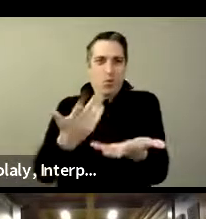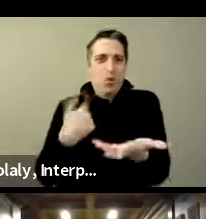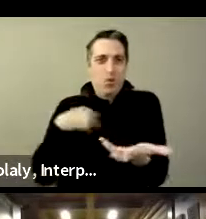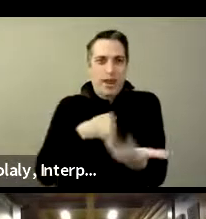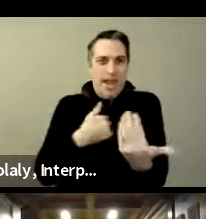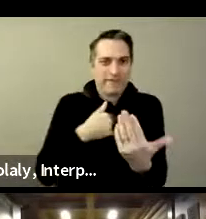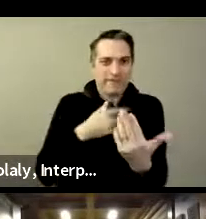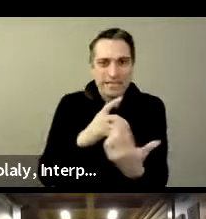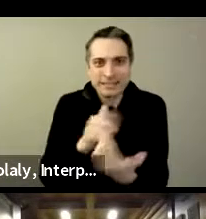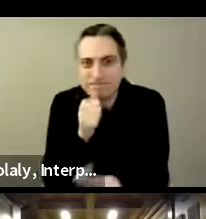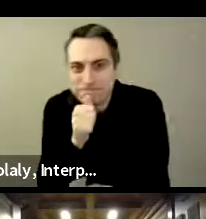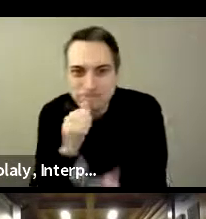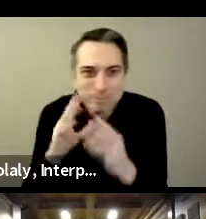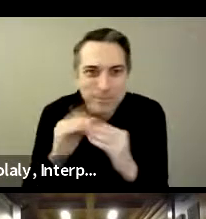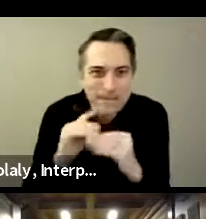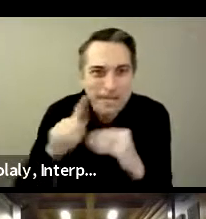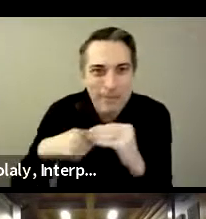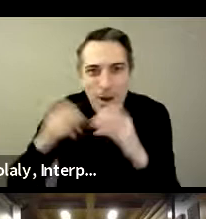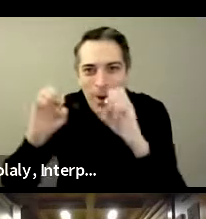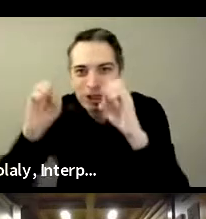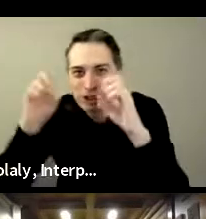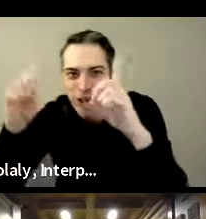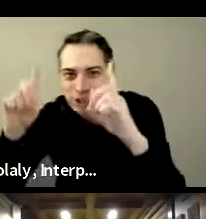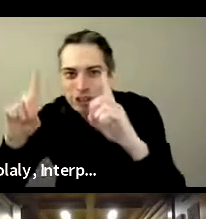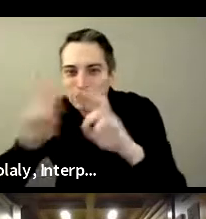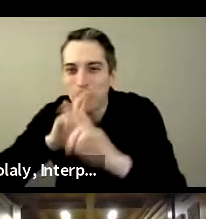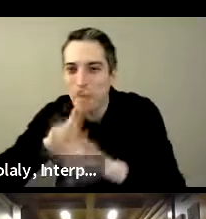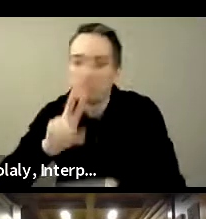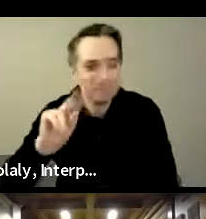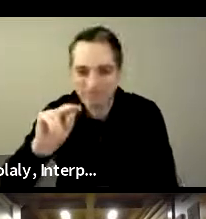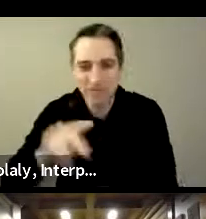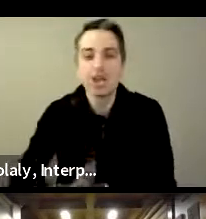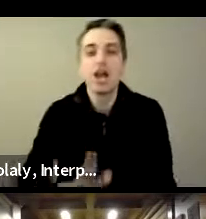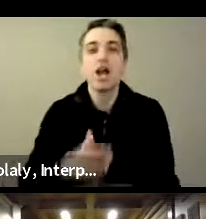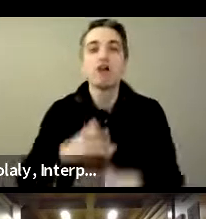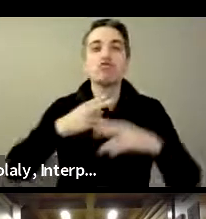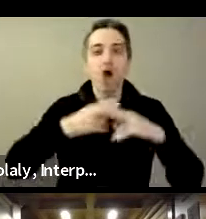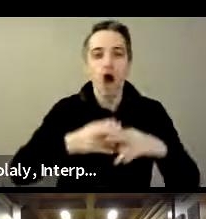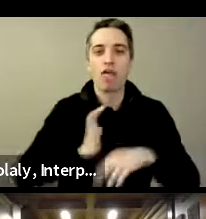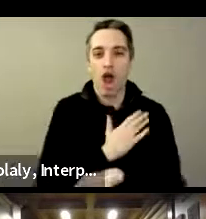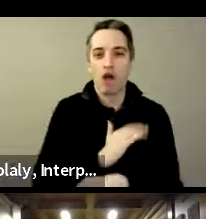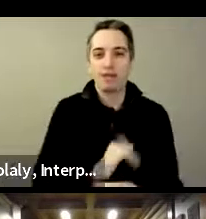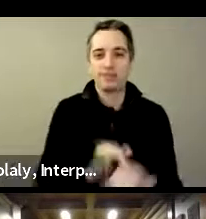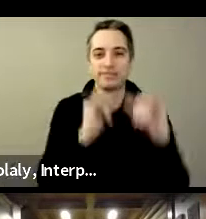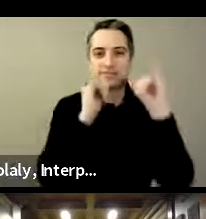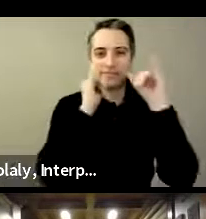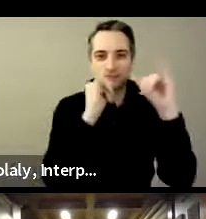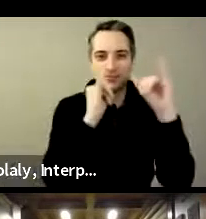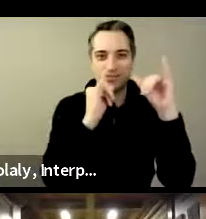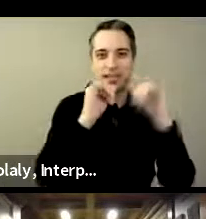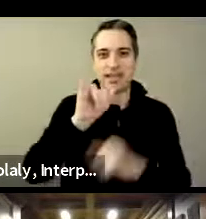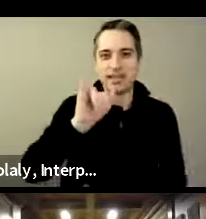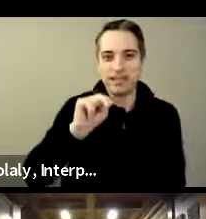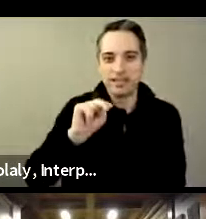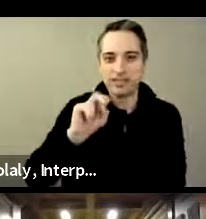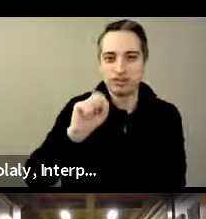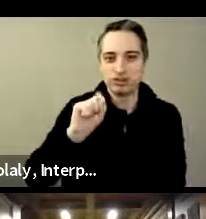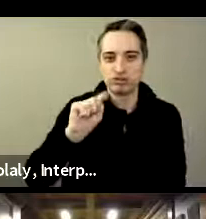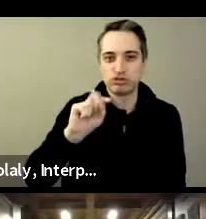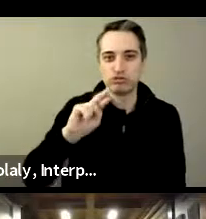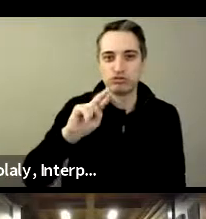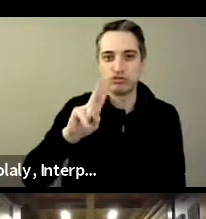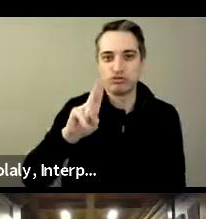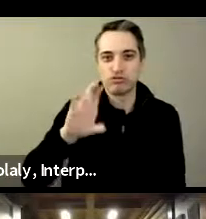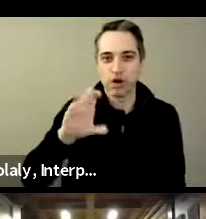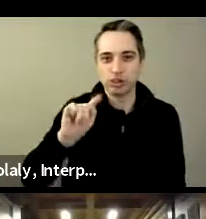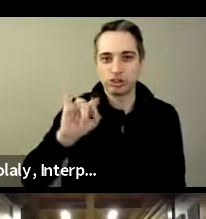education report. So it is now called our instructional report, and this is instructional retreat. And this is the annual meeting that the commission has with